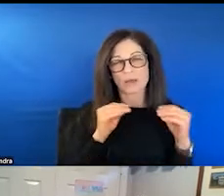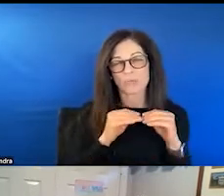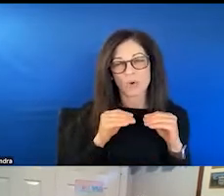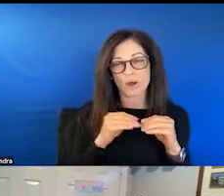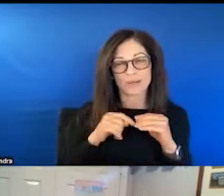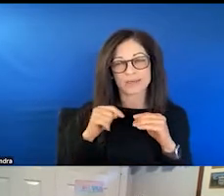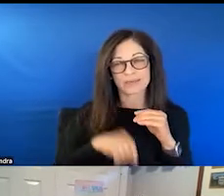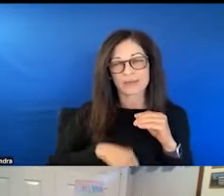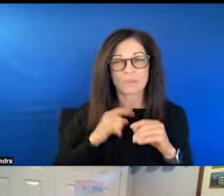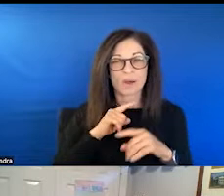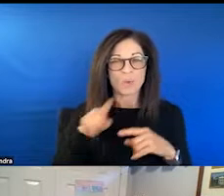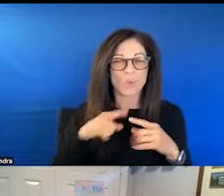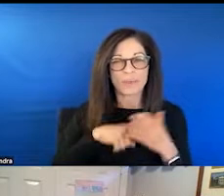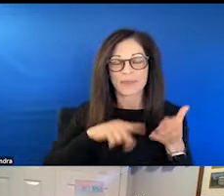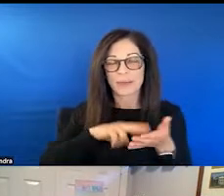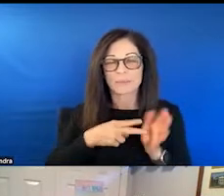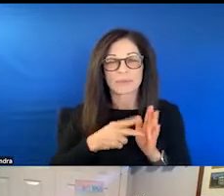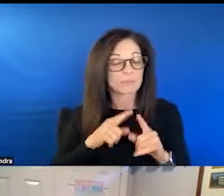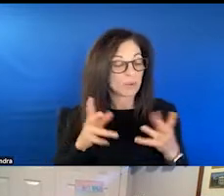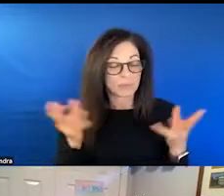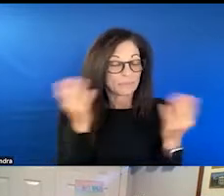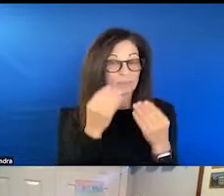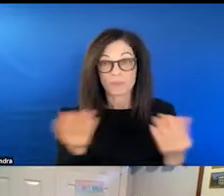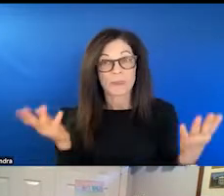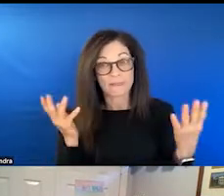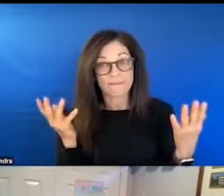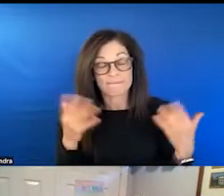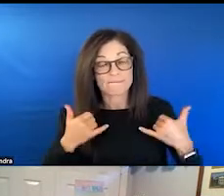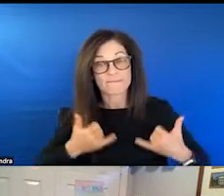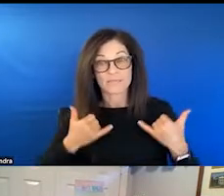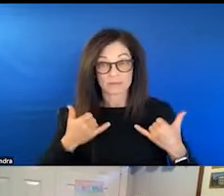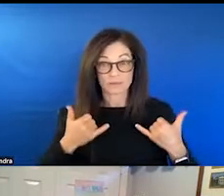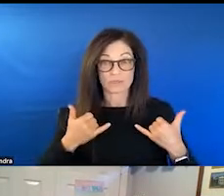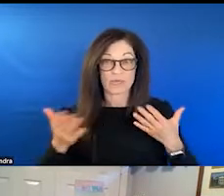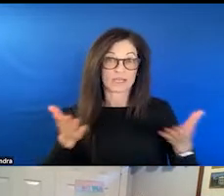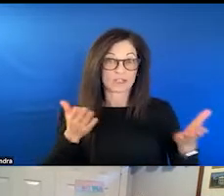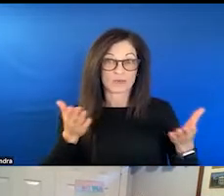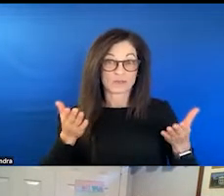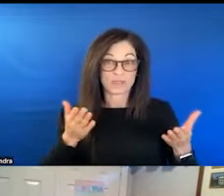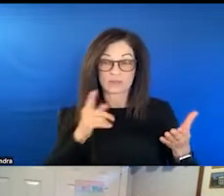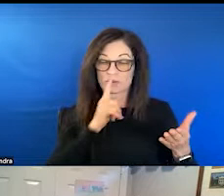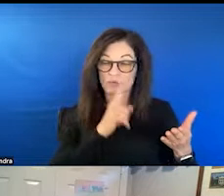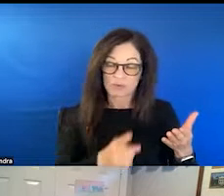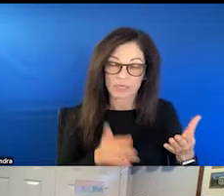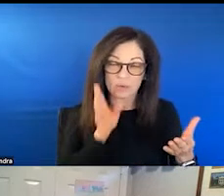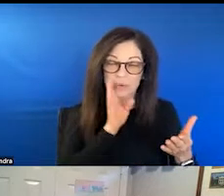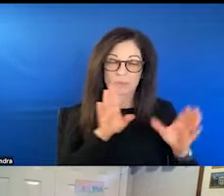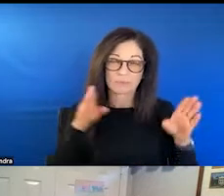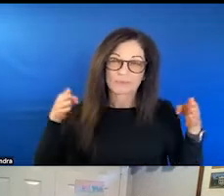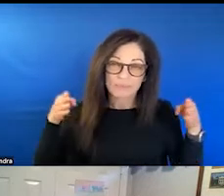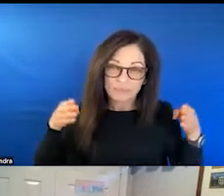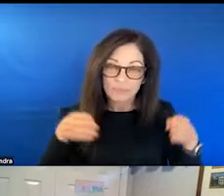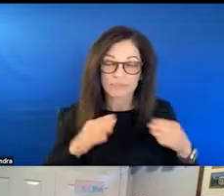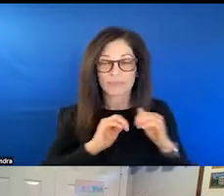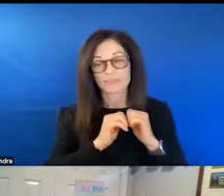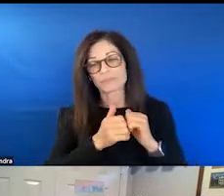that all means, but I just want to let you know that today's services are really going to be looking at how we take